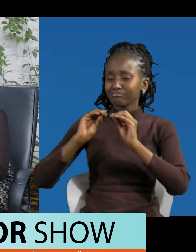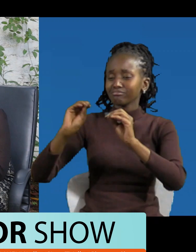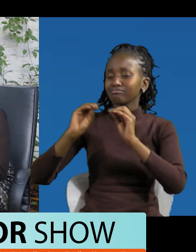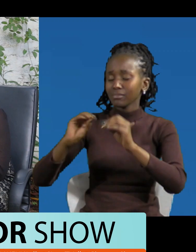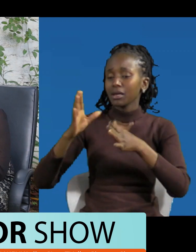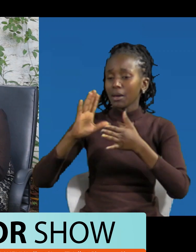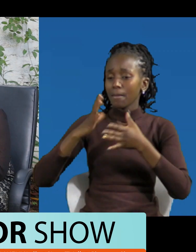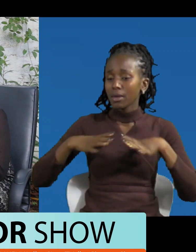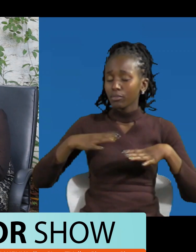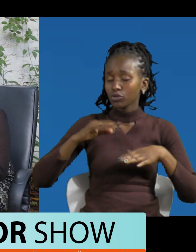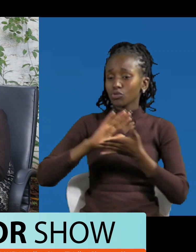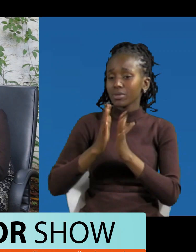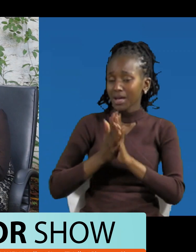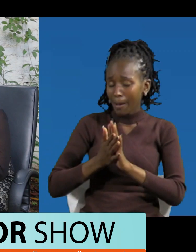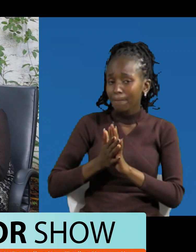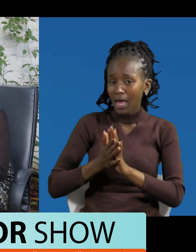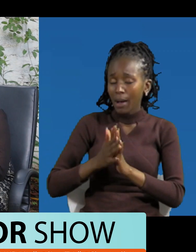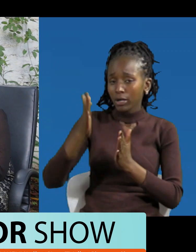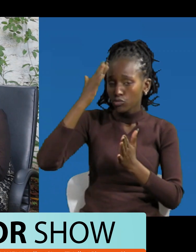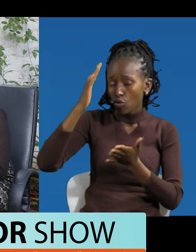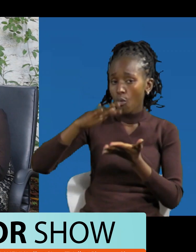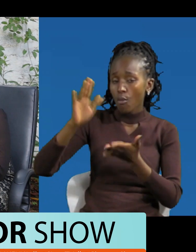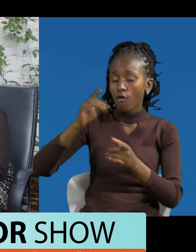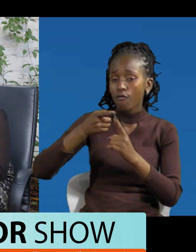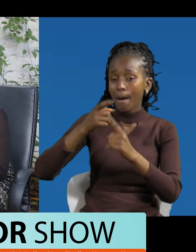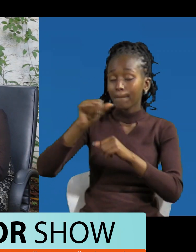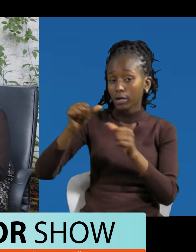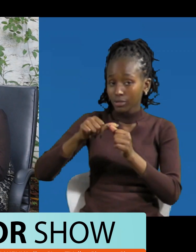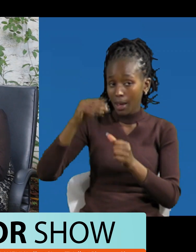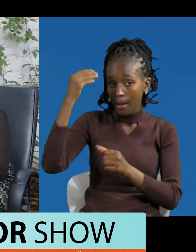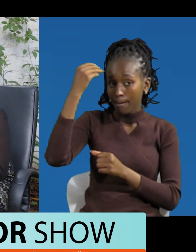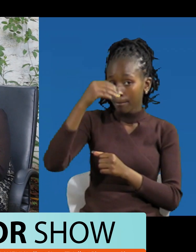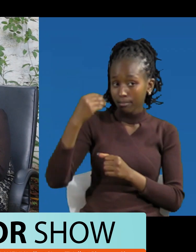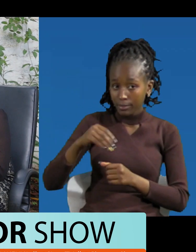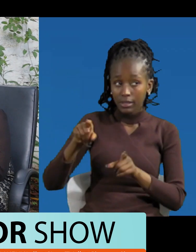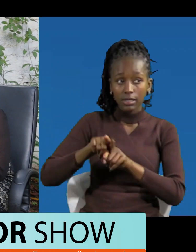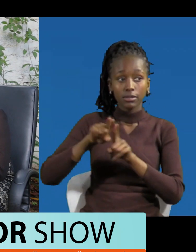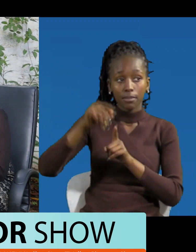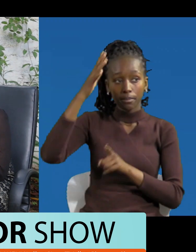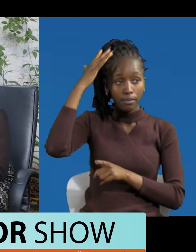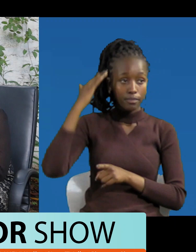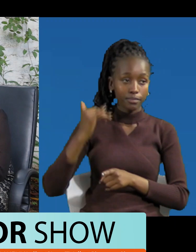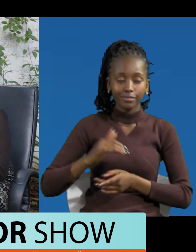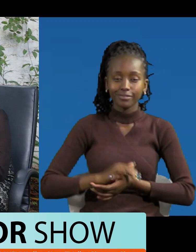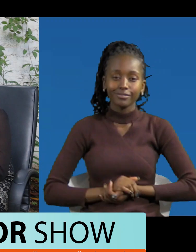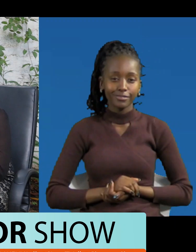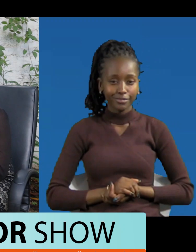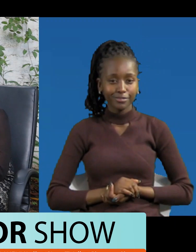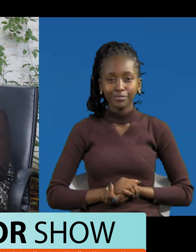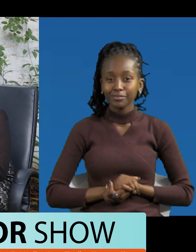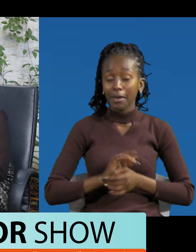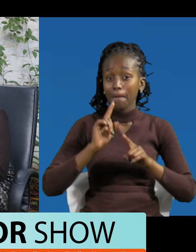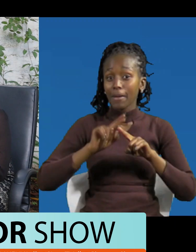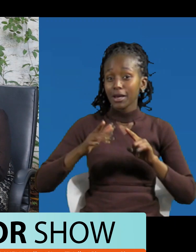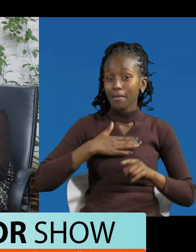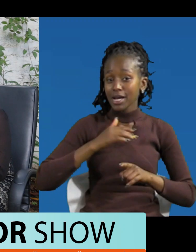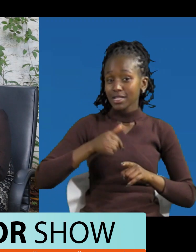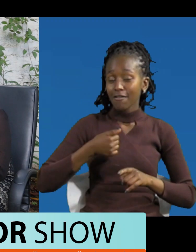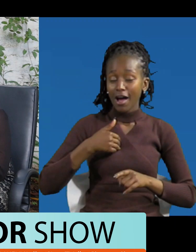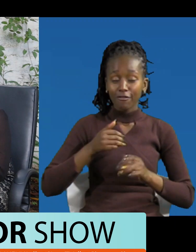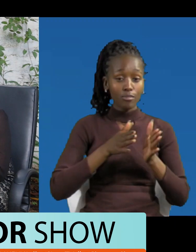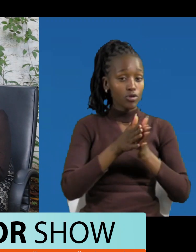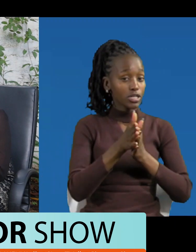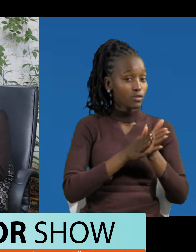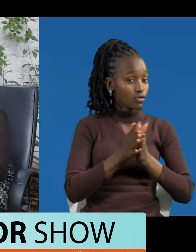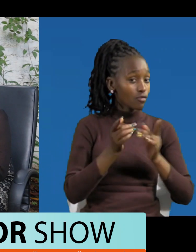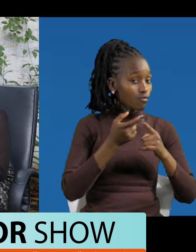makeup. So at least I didn't go far from it. But for now, where I got that motivation is I